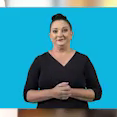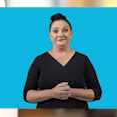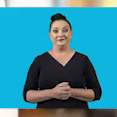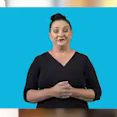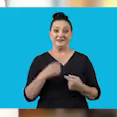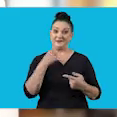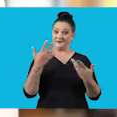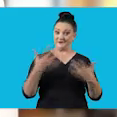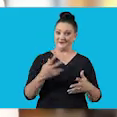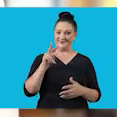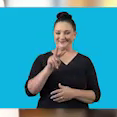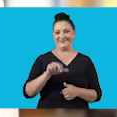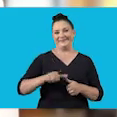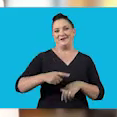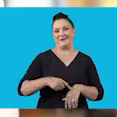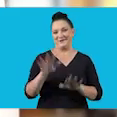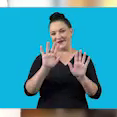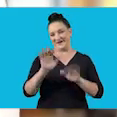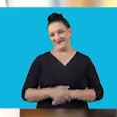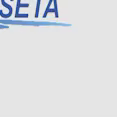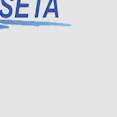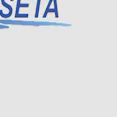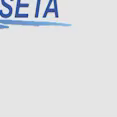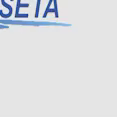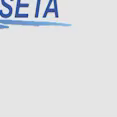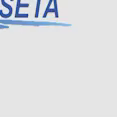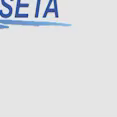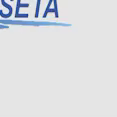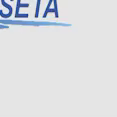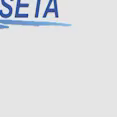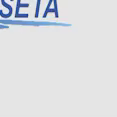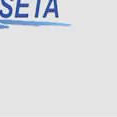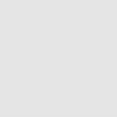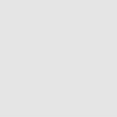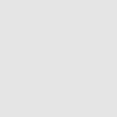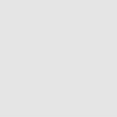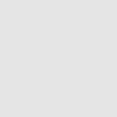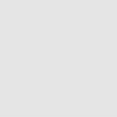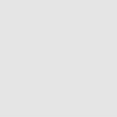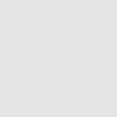And with that said, I'll see you next time. Bye.